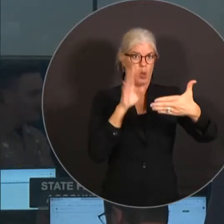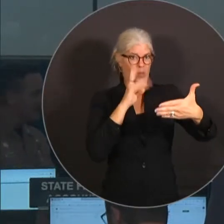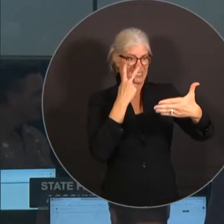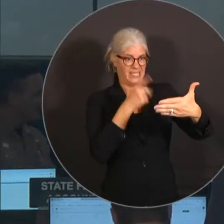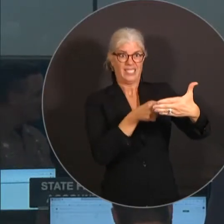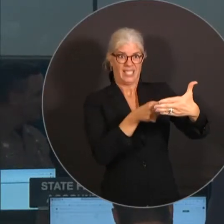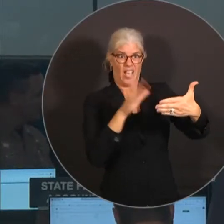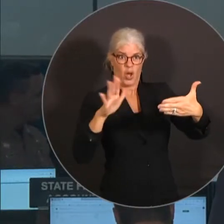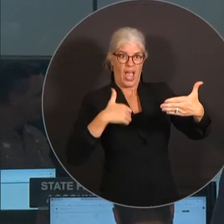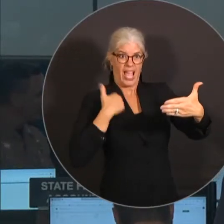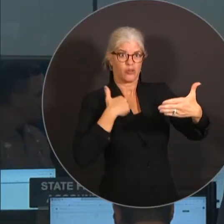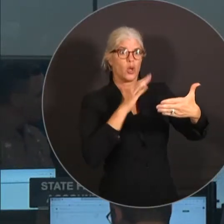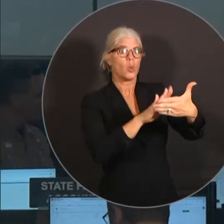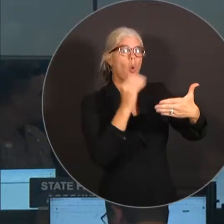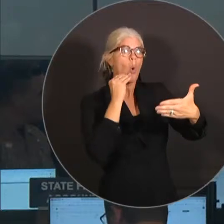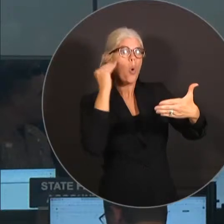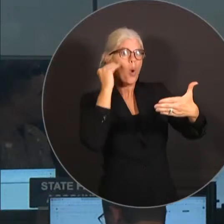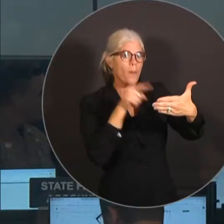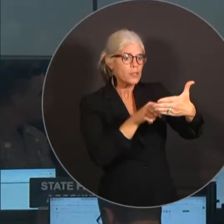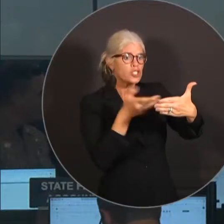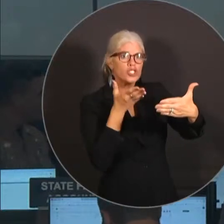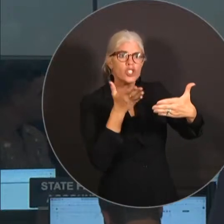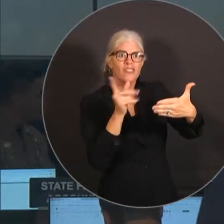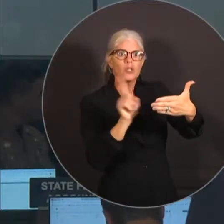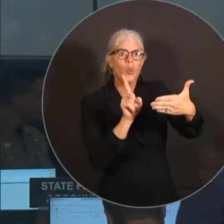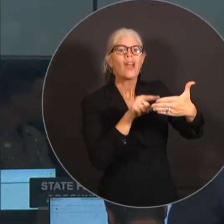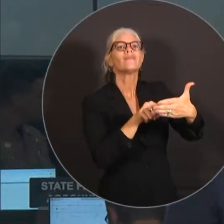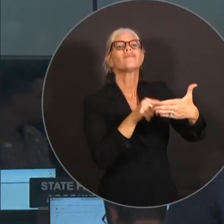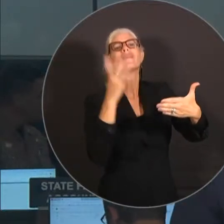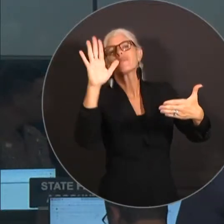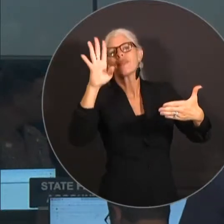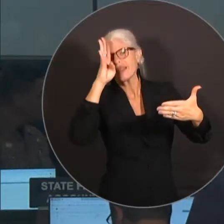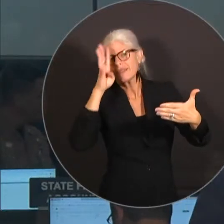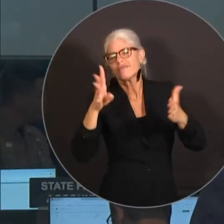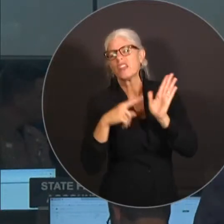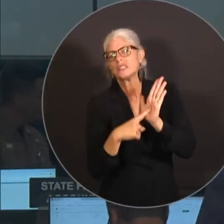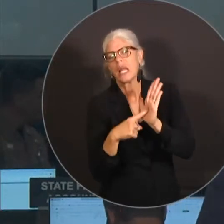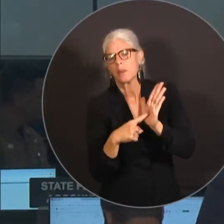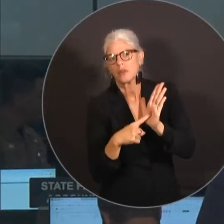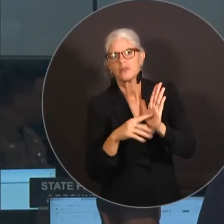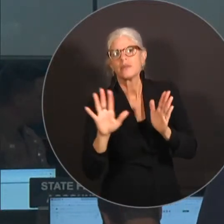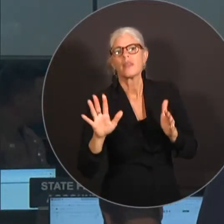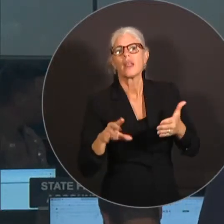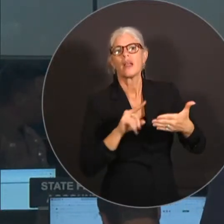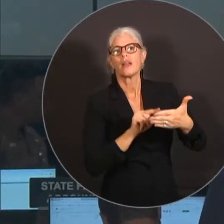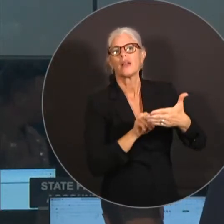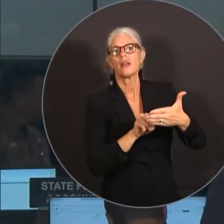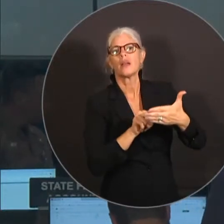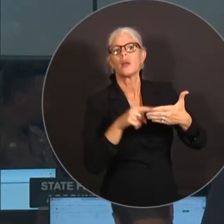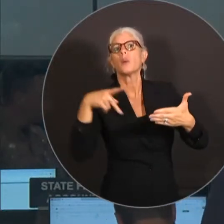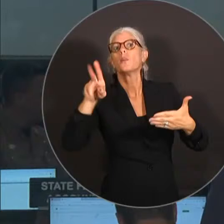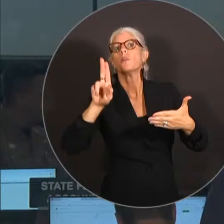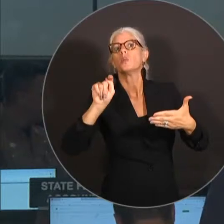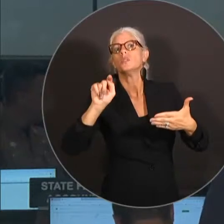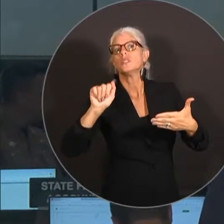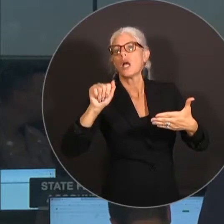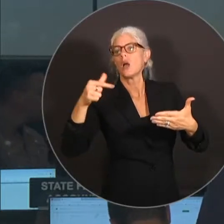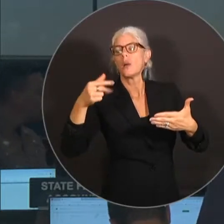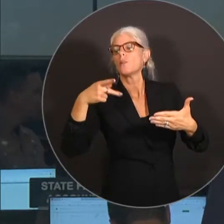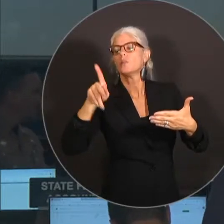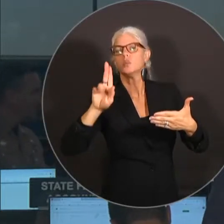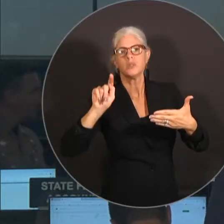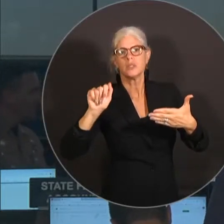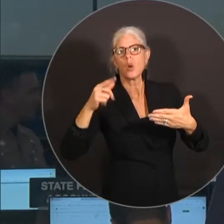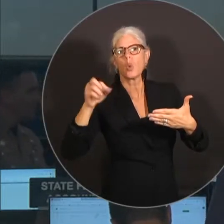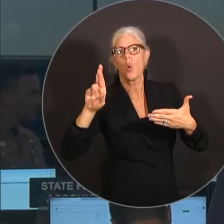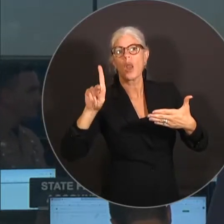the home service is at. So it will say, for instance, just say for grins and giggles, it's Punta Gorda. It's